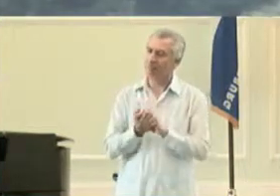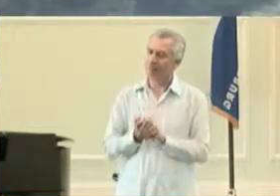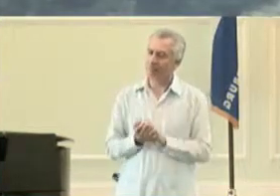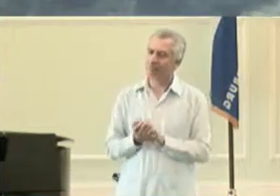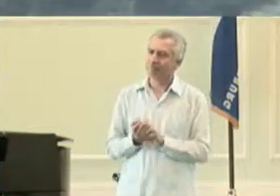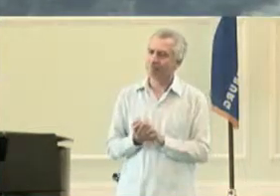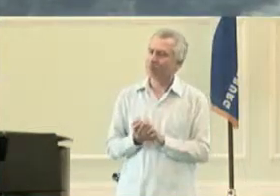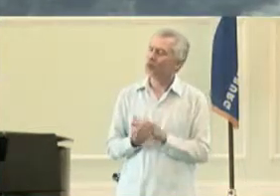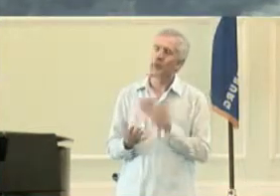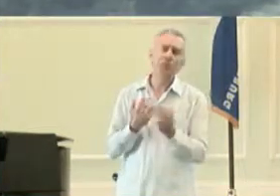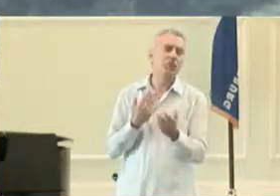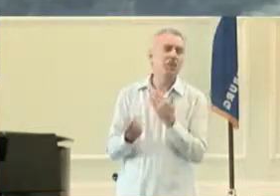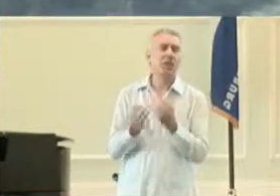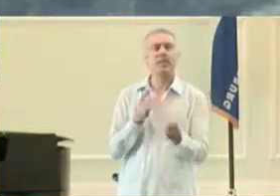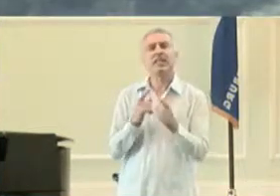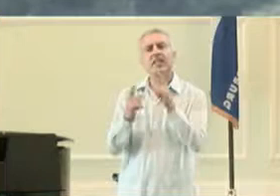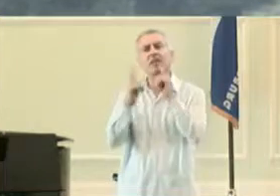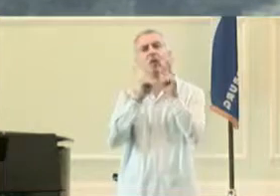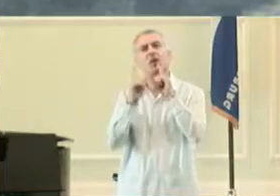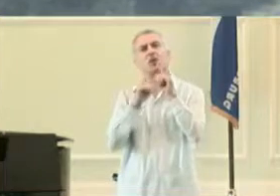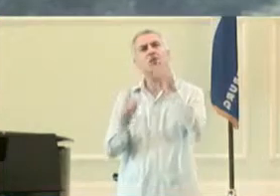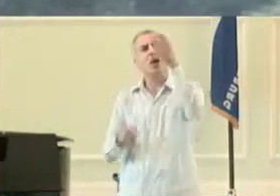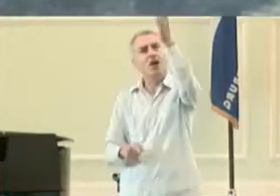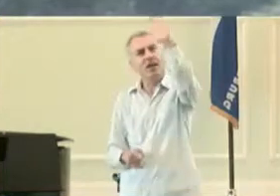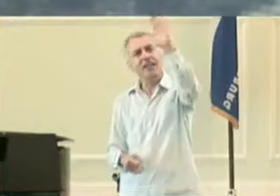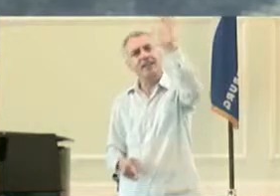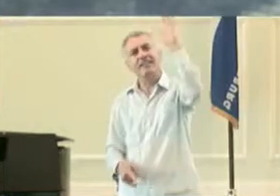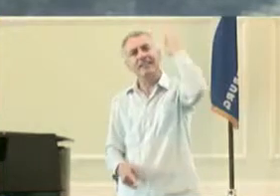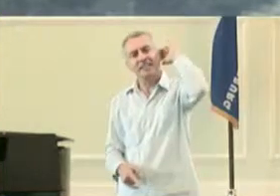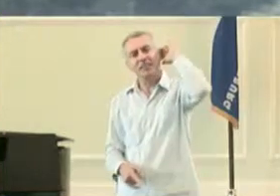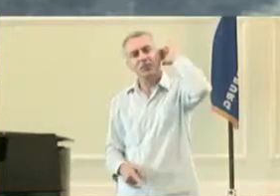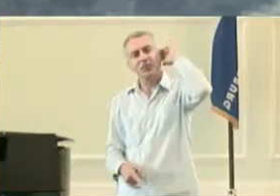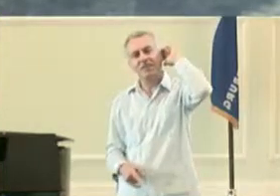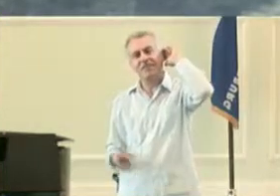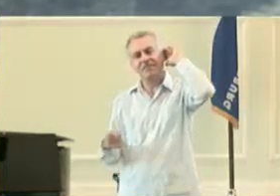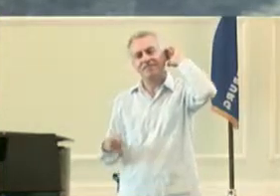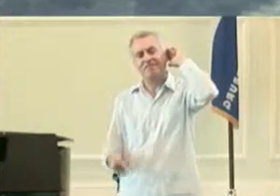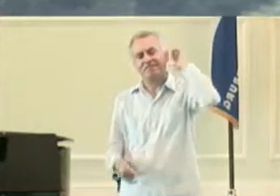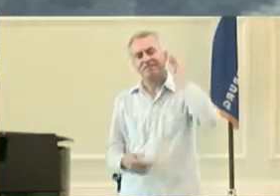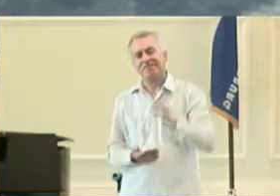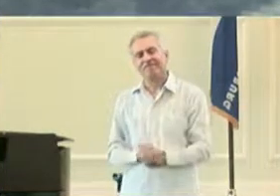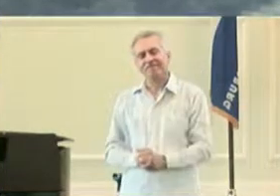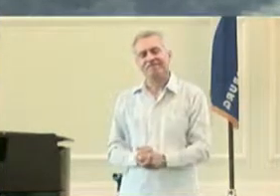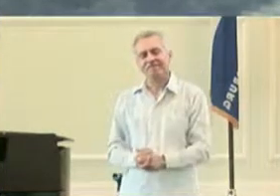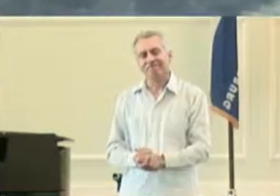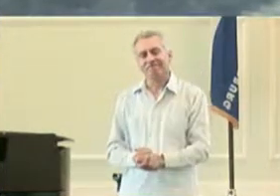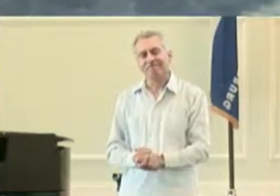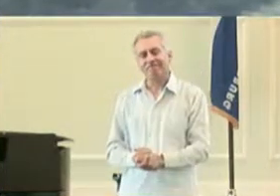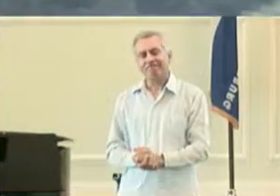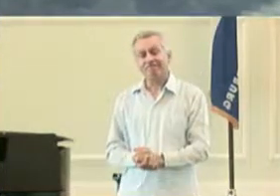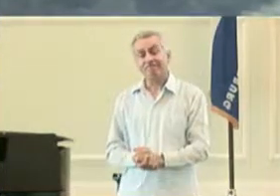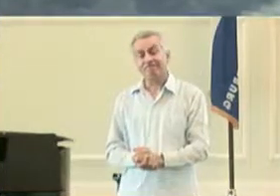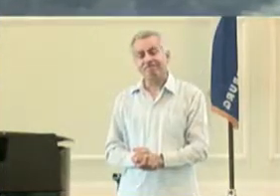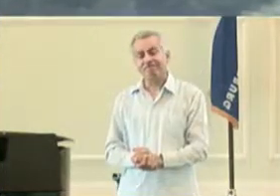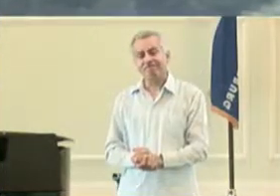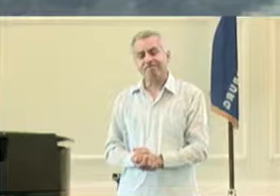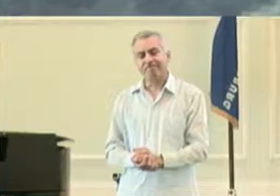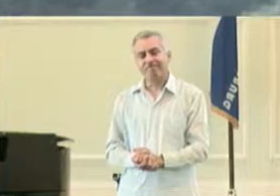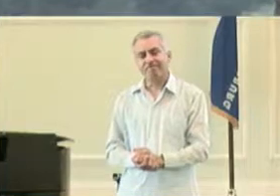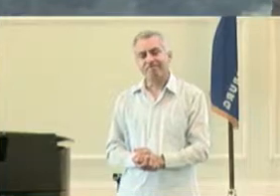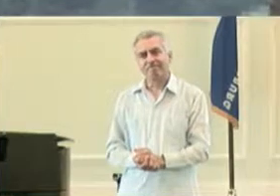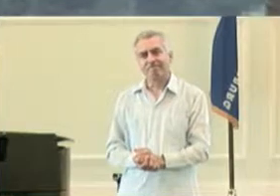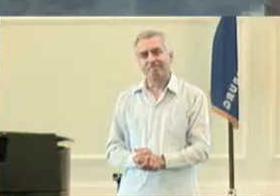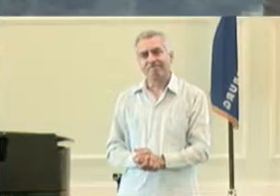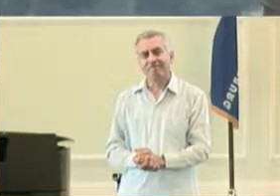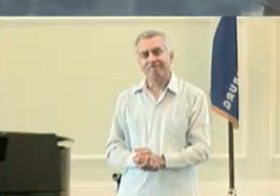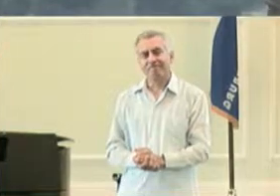can talk to God and he listens to us. Listens to us, amen? Now this morning, as